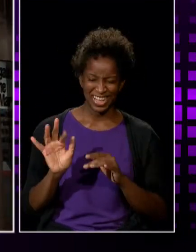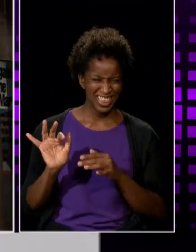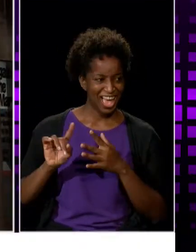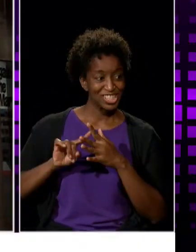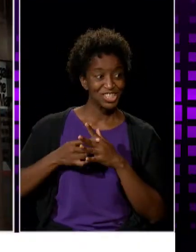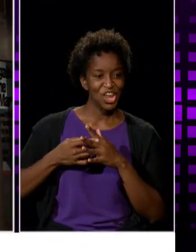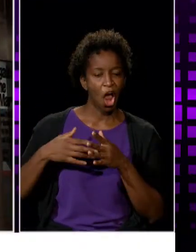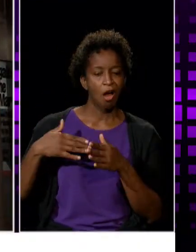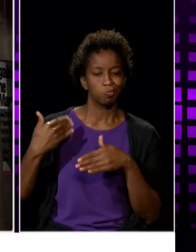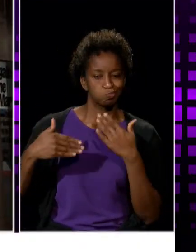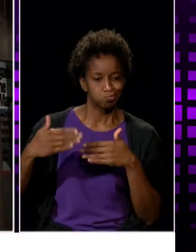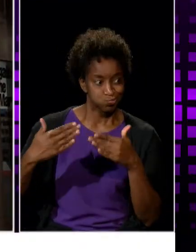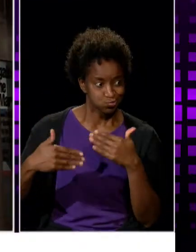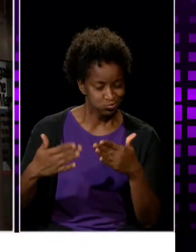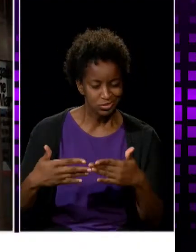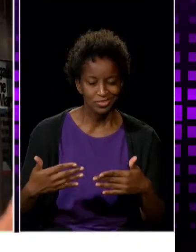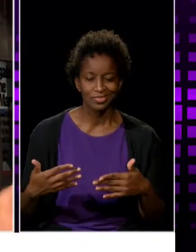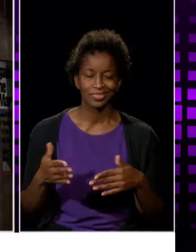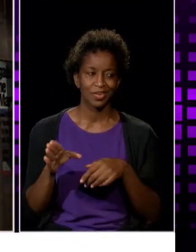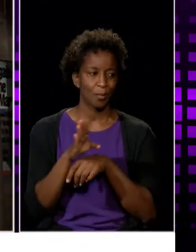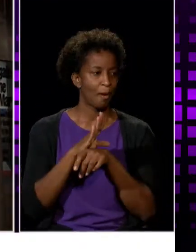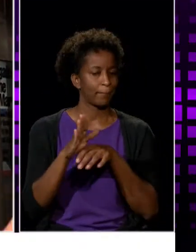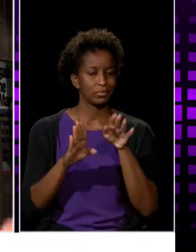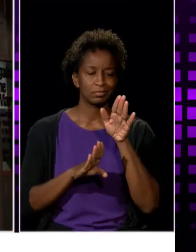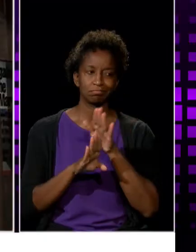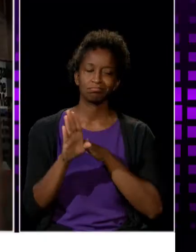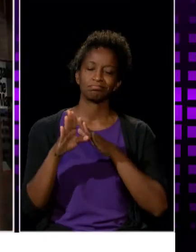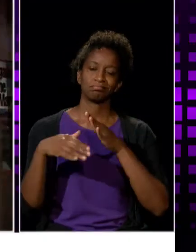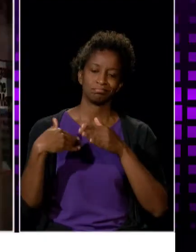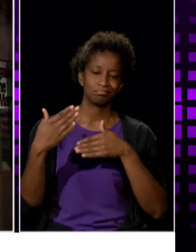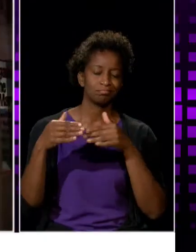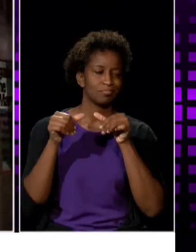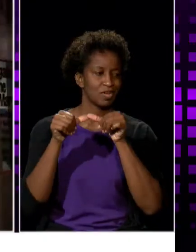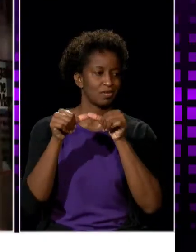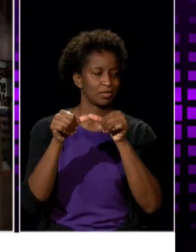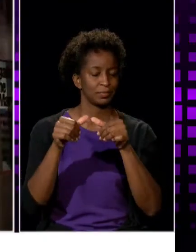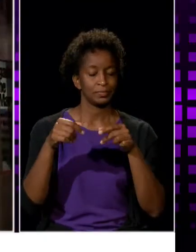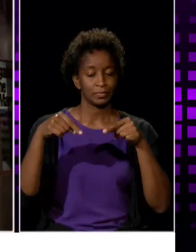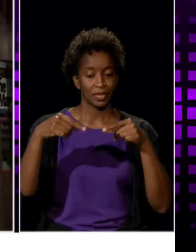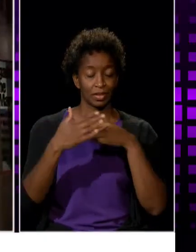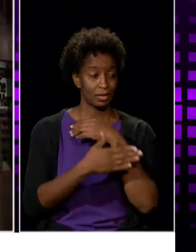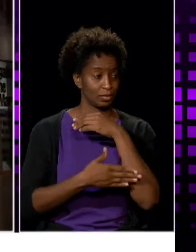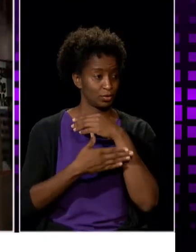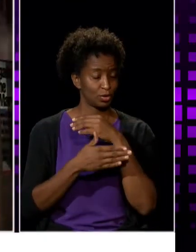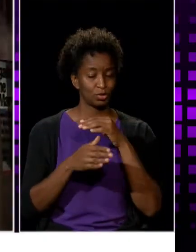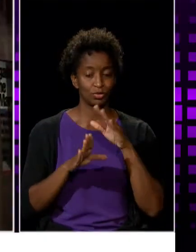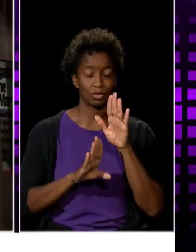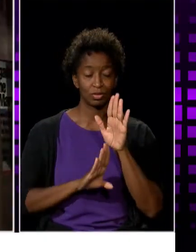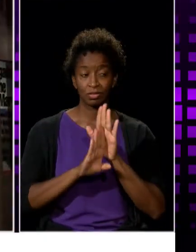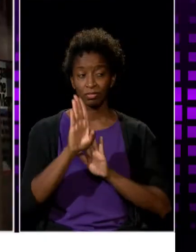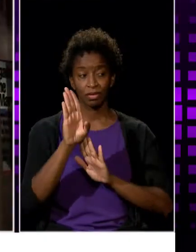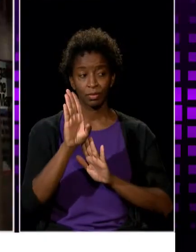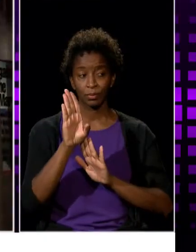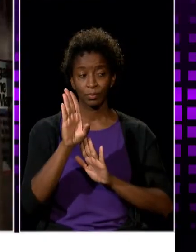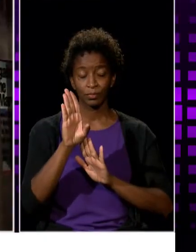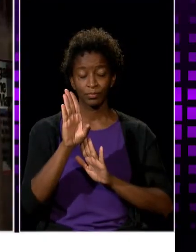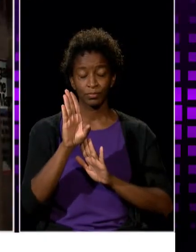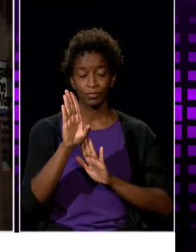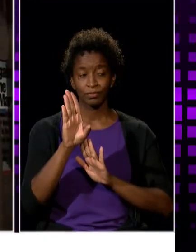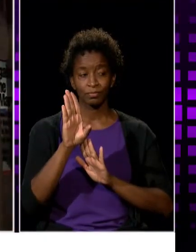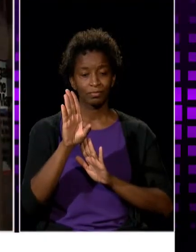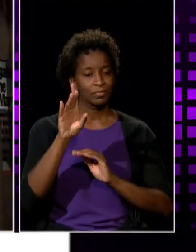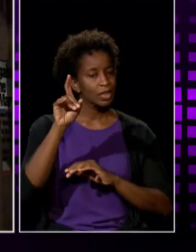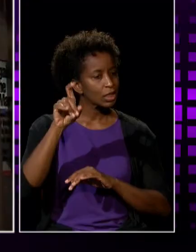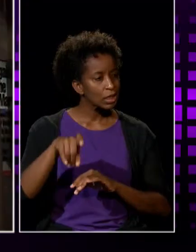said, forward. Youth development, this country cannot have development, and I will say it again and again, cannot have development without